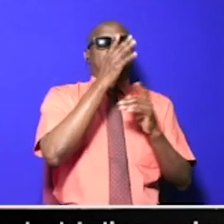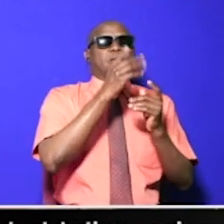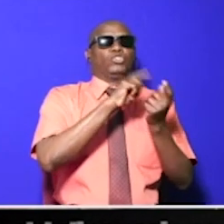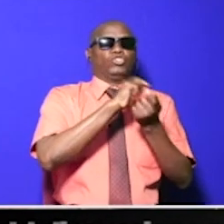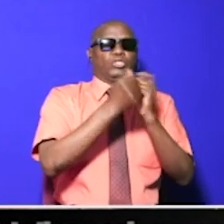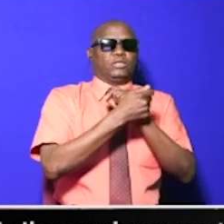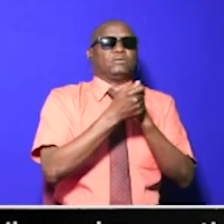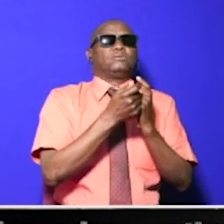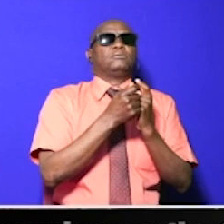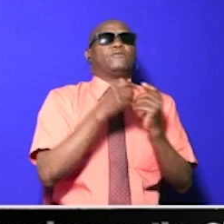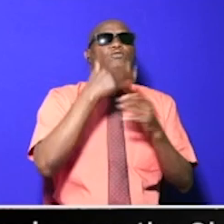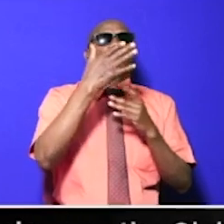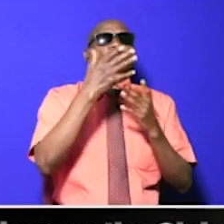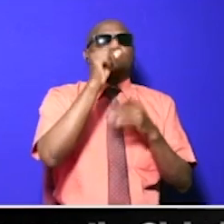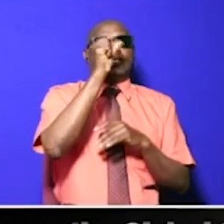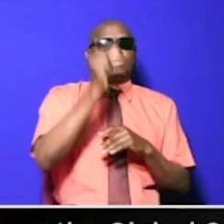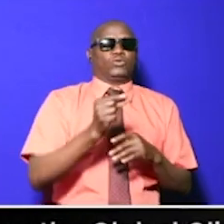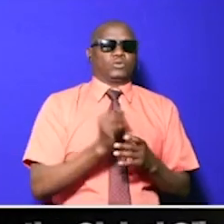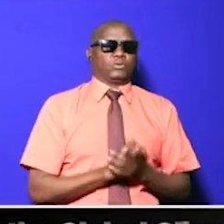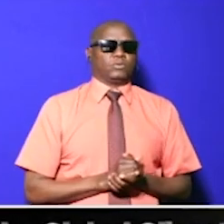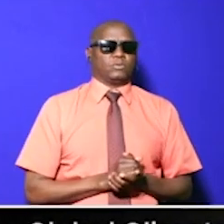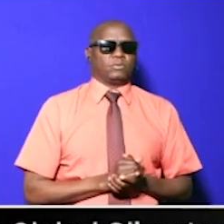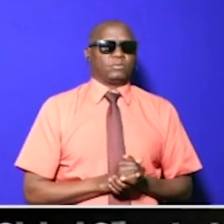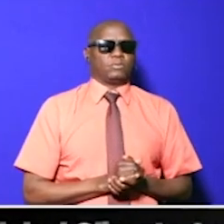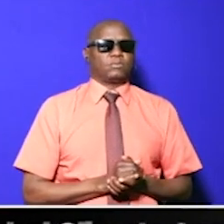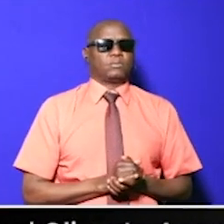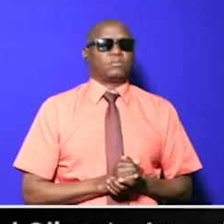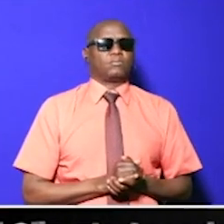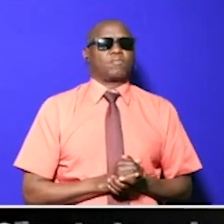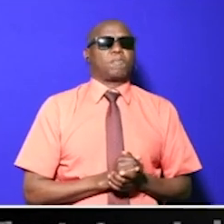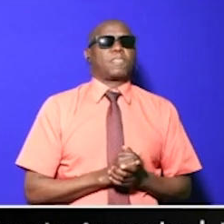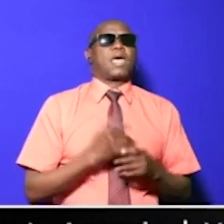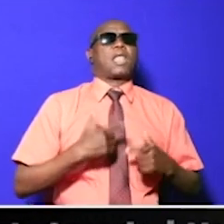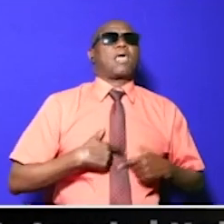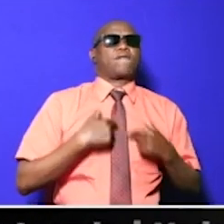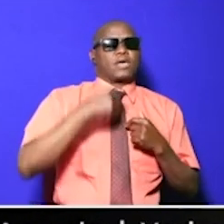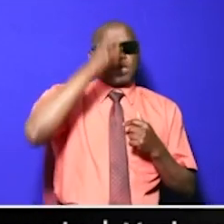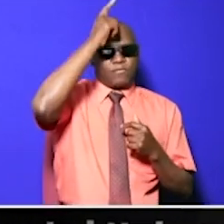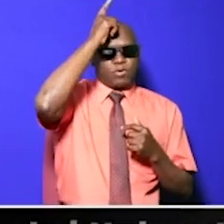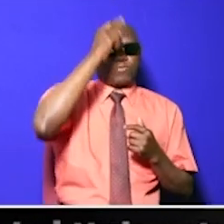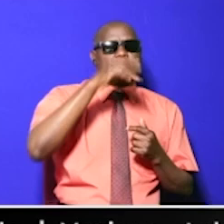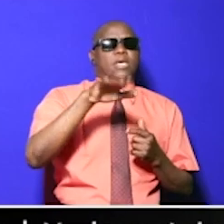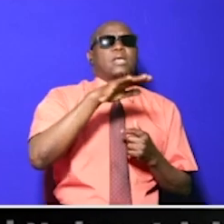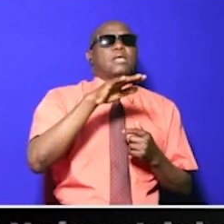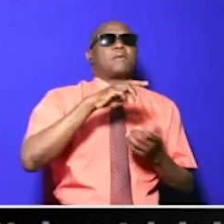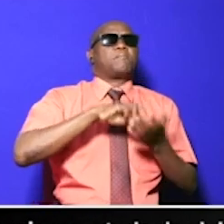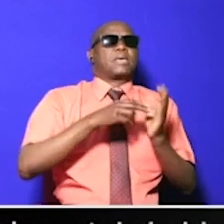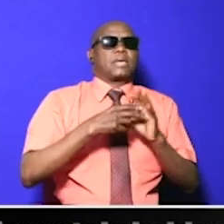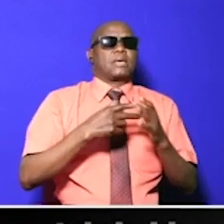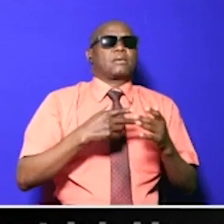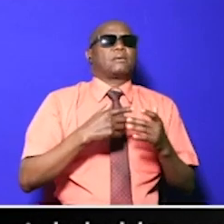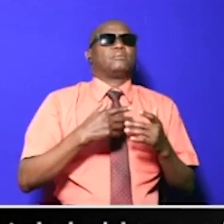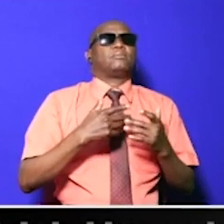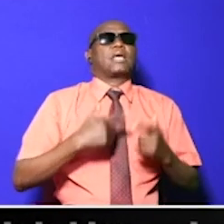of the region. You say living in rural areas, it means that they usually live from, you know, growing